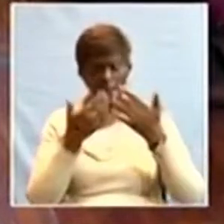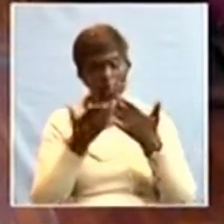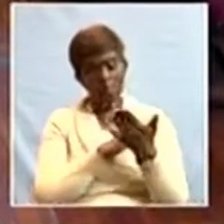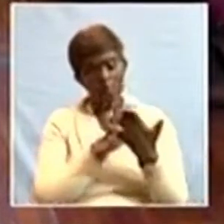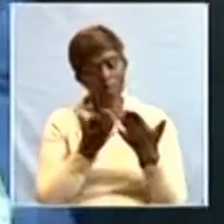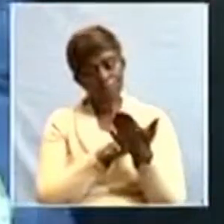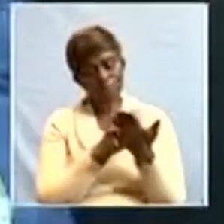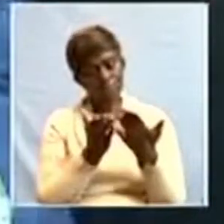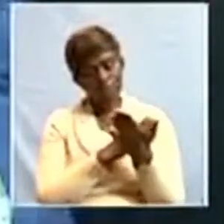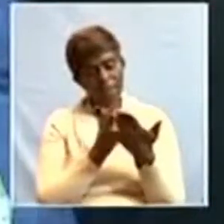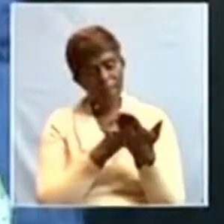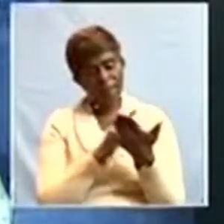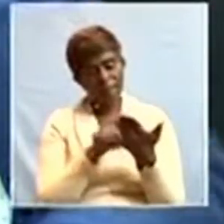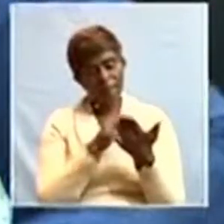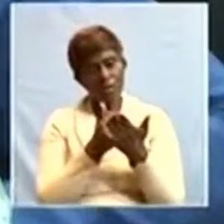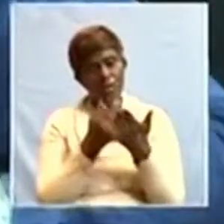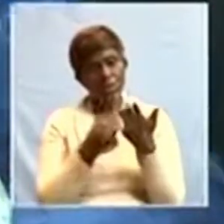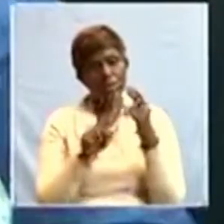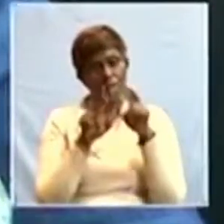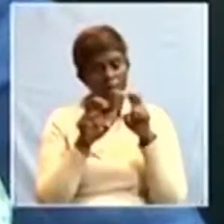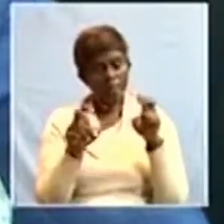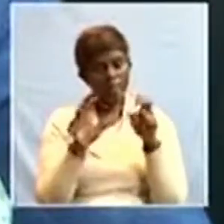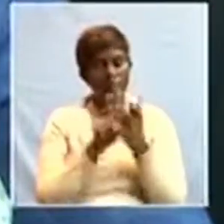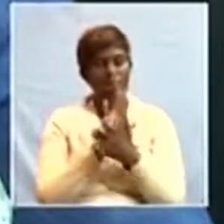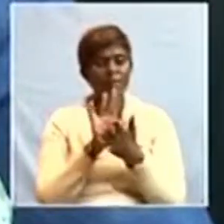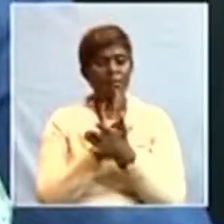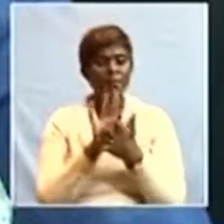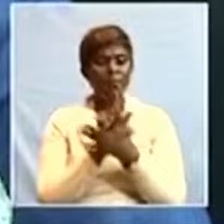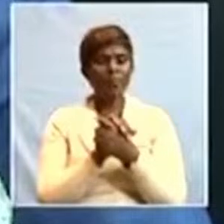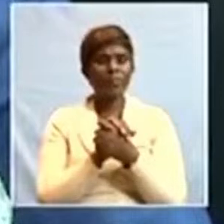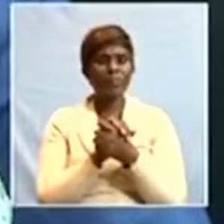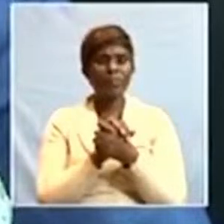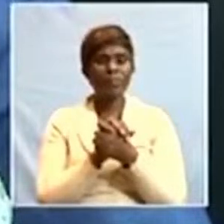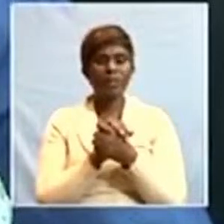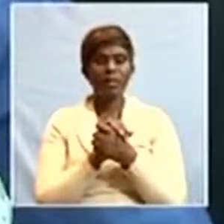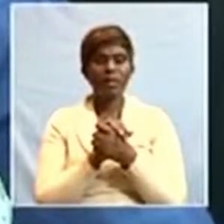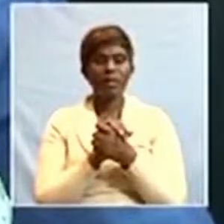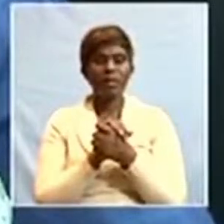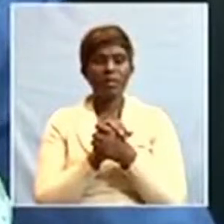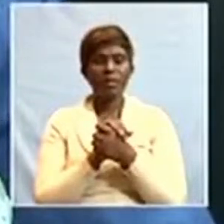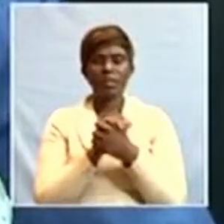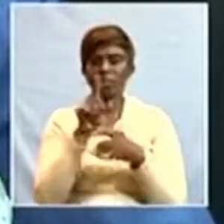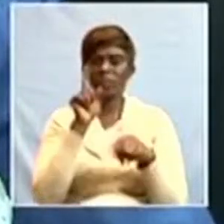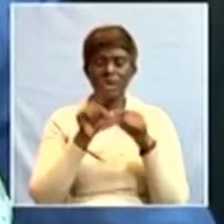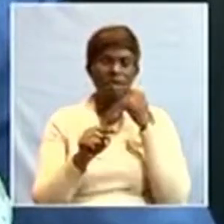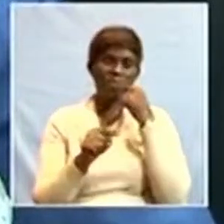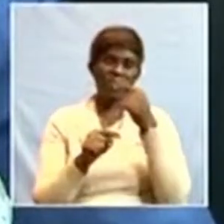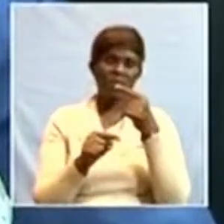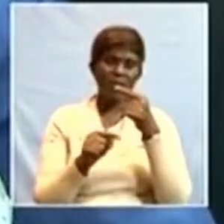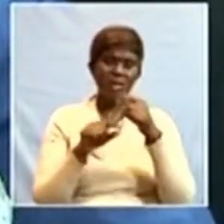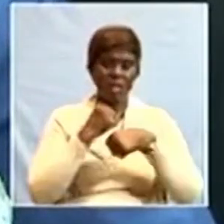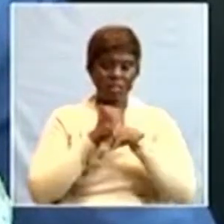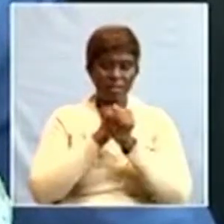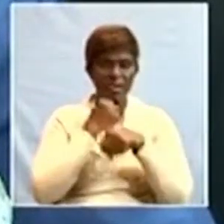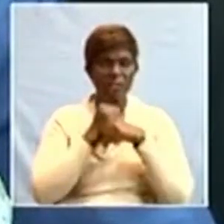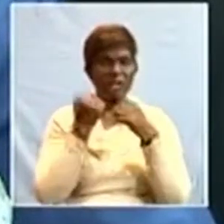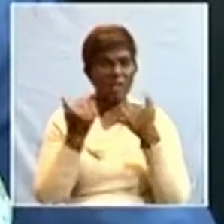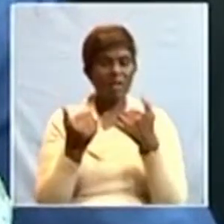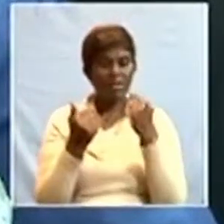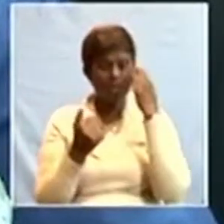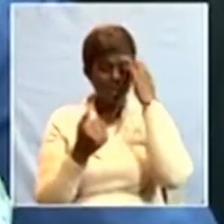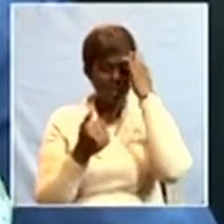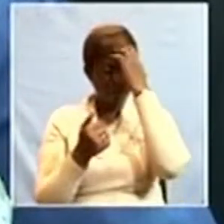perused through these unverified documents. There's you can't tell whether they were made now.